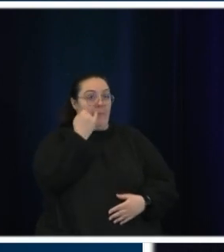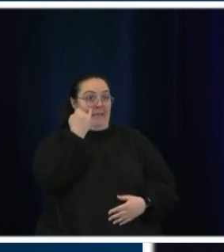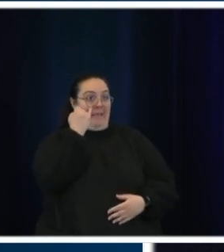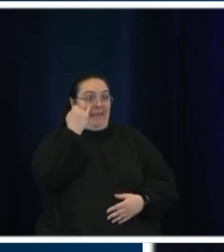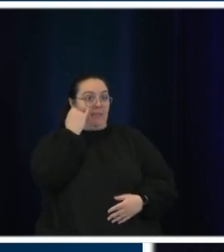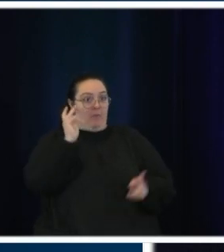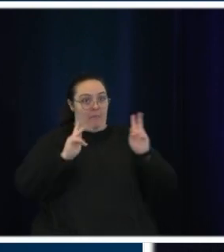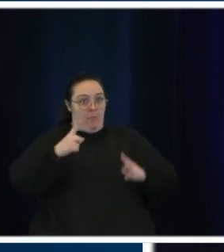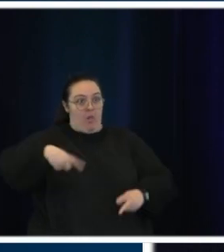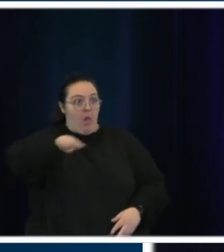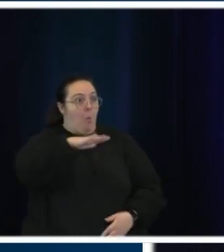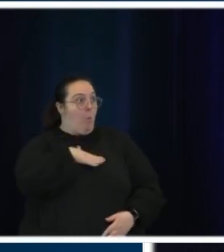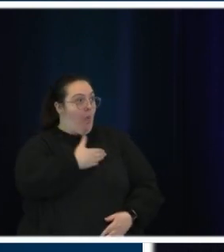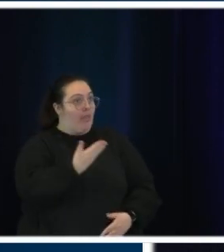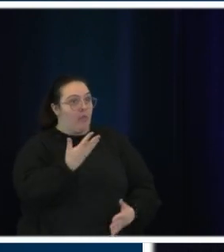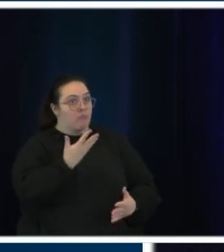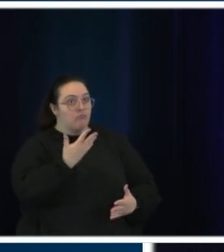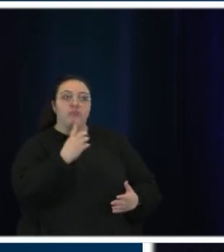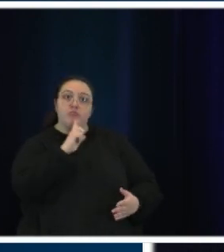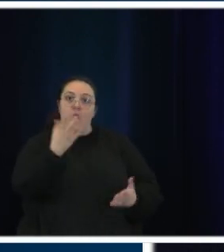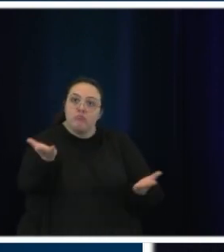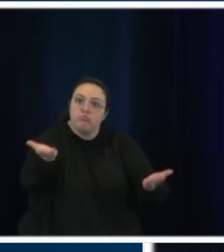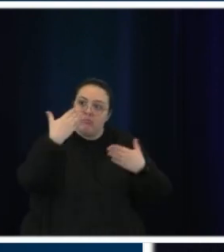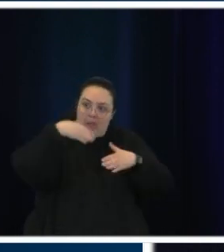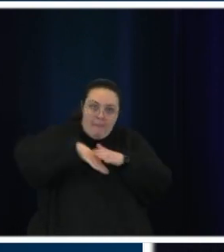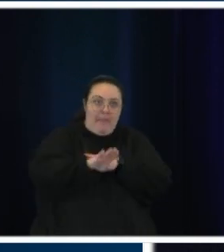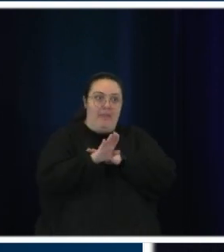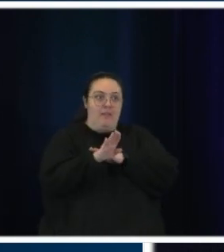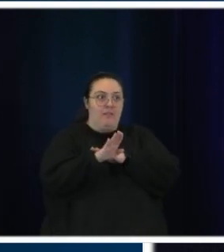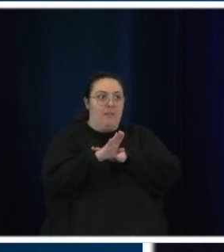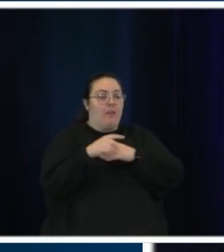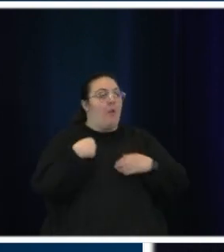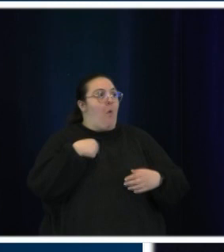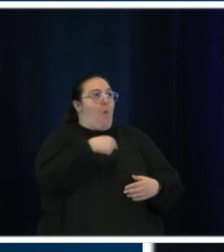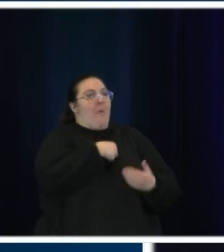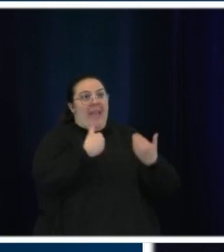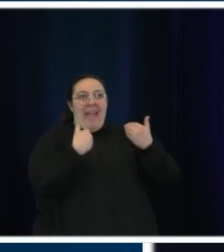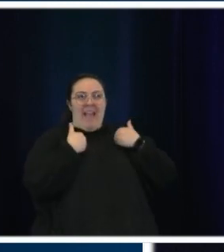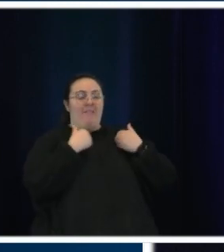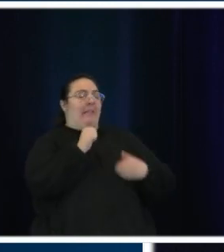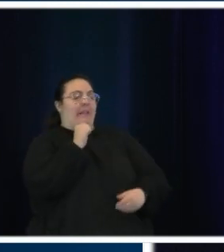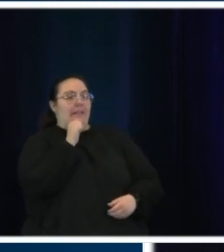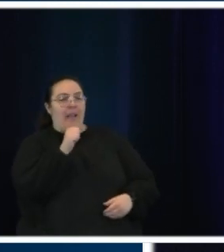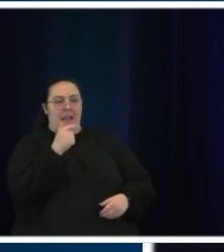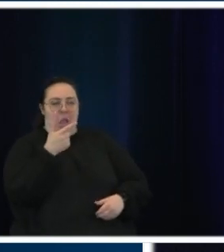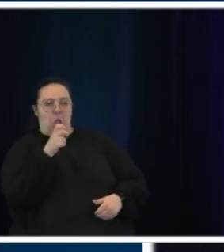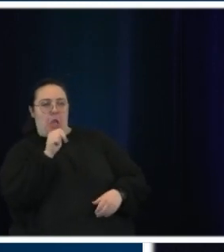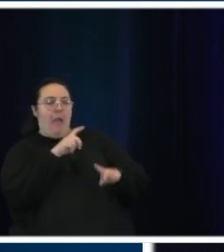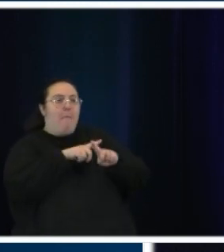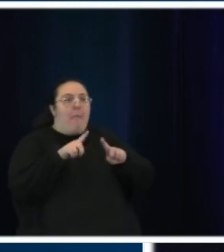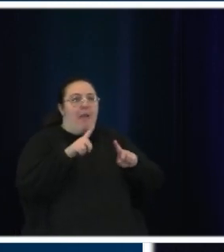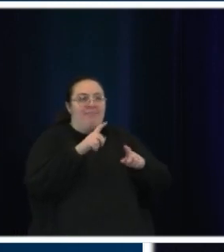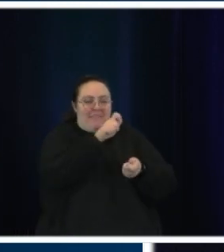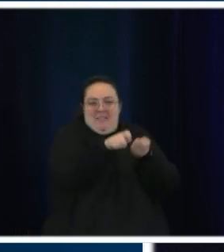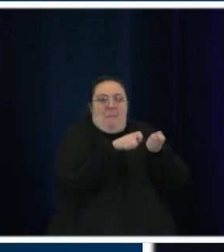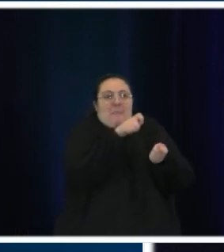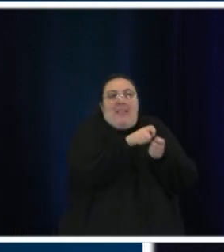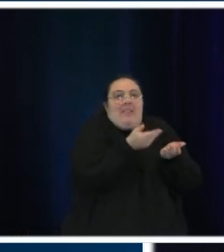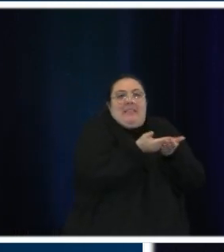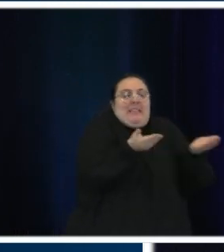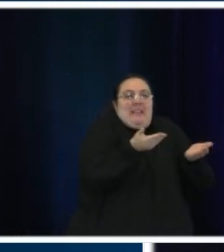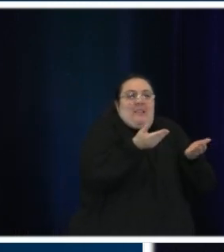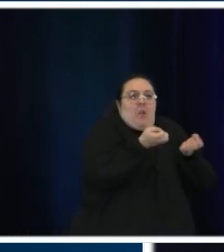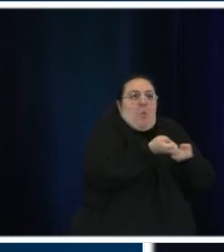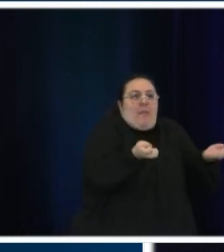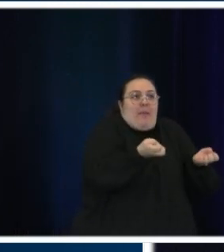want us to come in, we have this, I shouldn't call it a gun, we have this device that allows you to test to